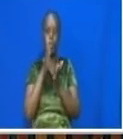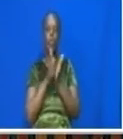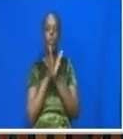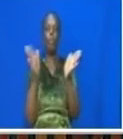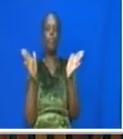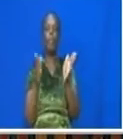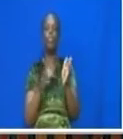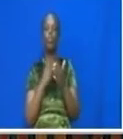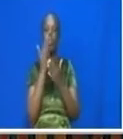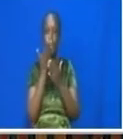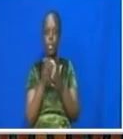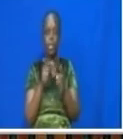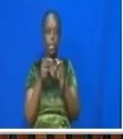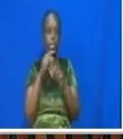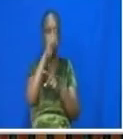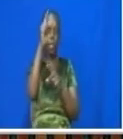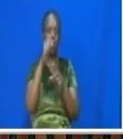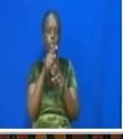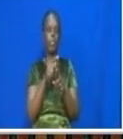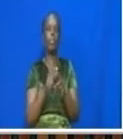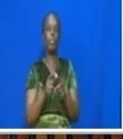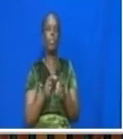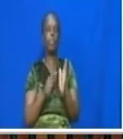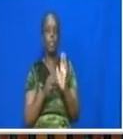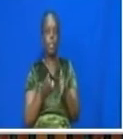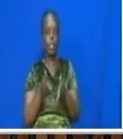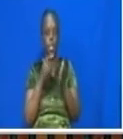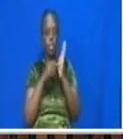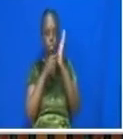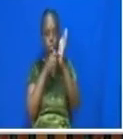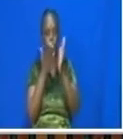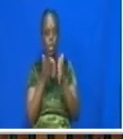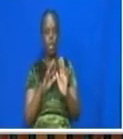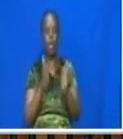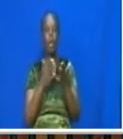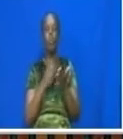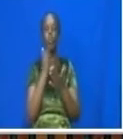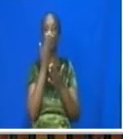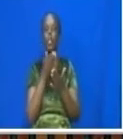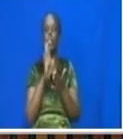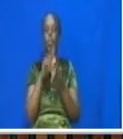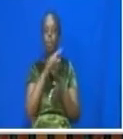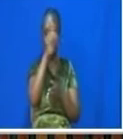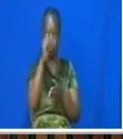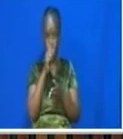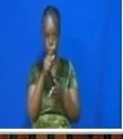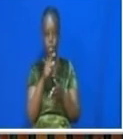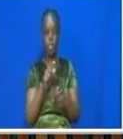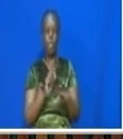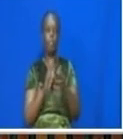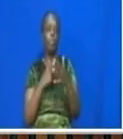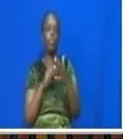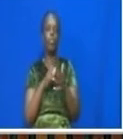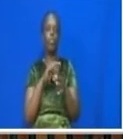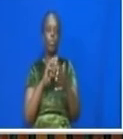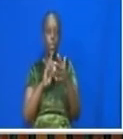Welcome and be open to answer the questions as they come. How do you